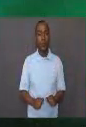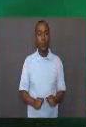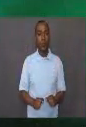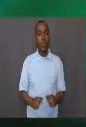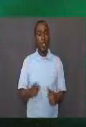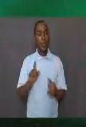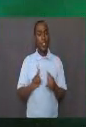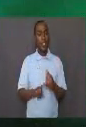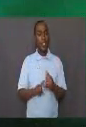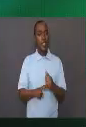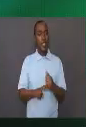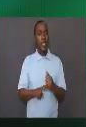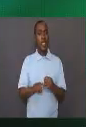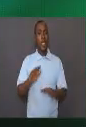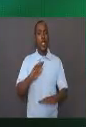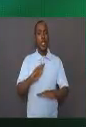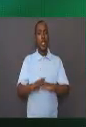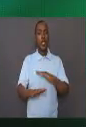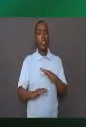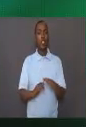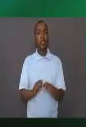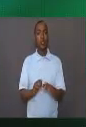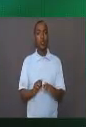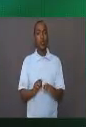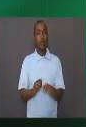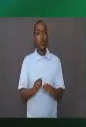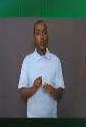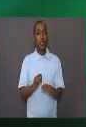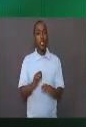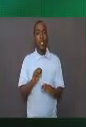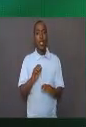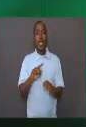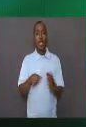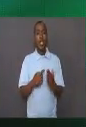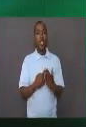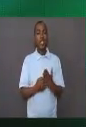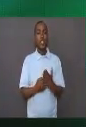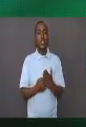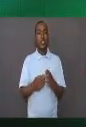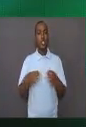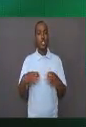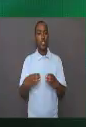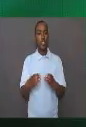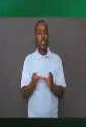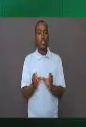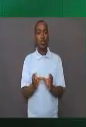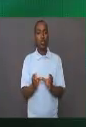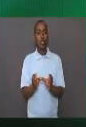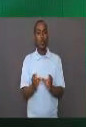The final step is to secure the lid of the Petri dish to